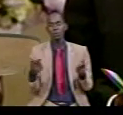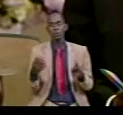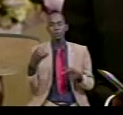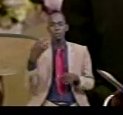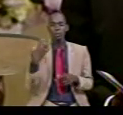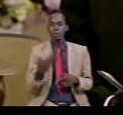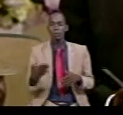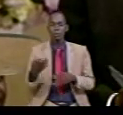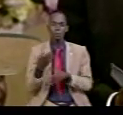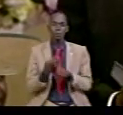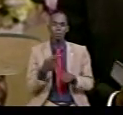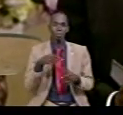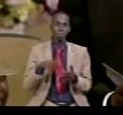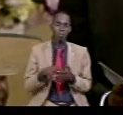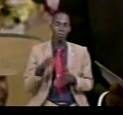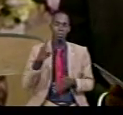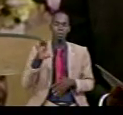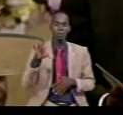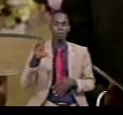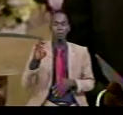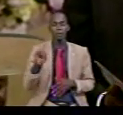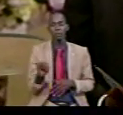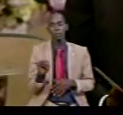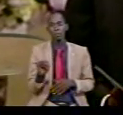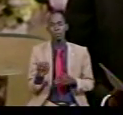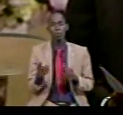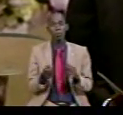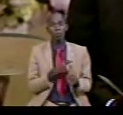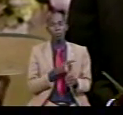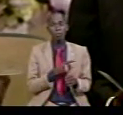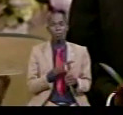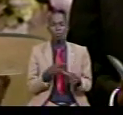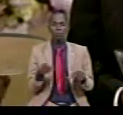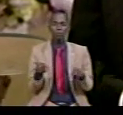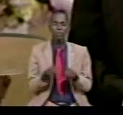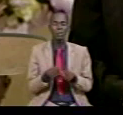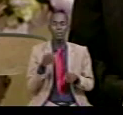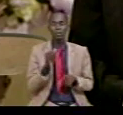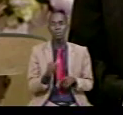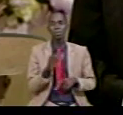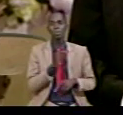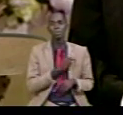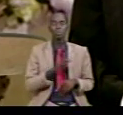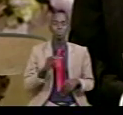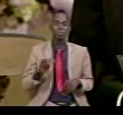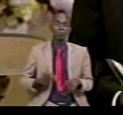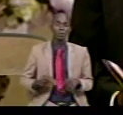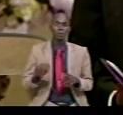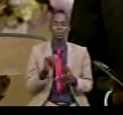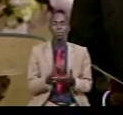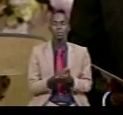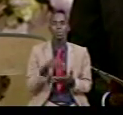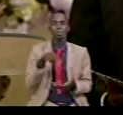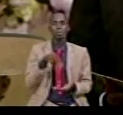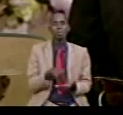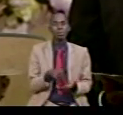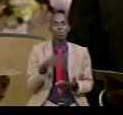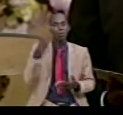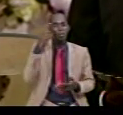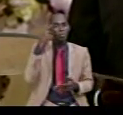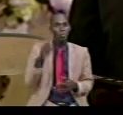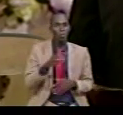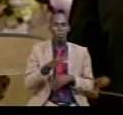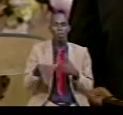Ministry. First, as a congregation that stands on all